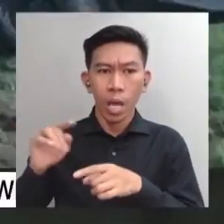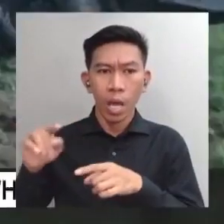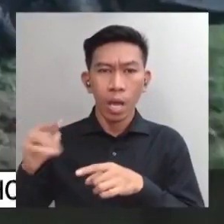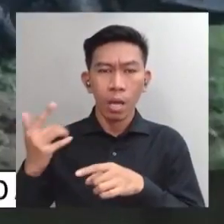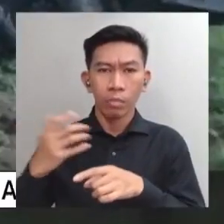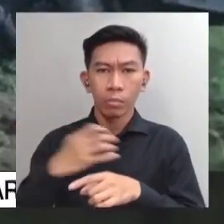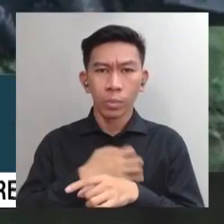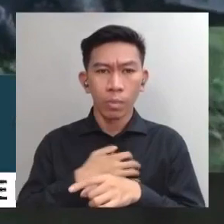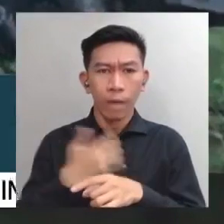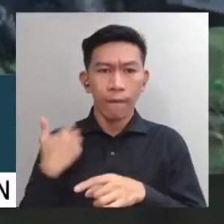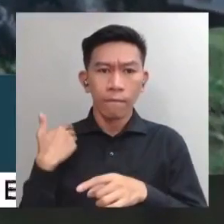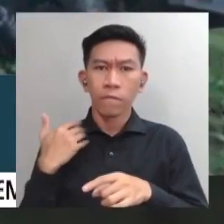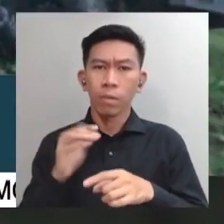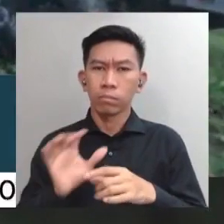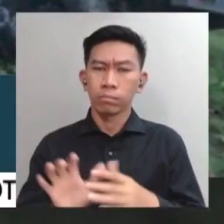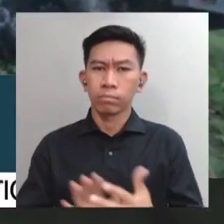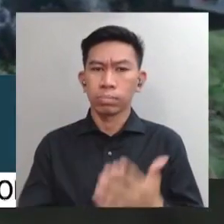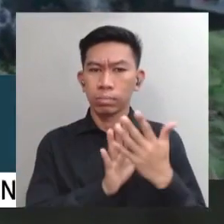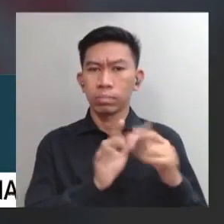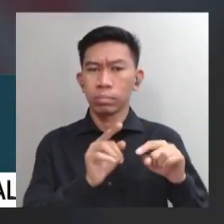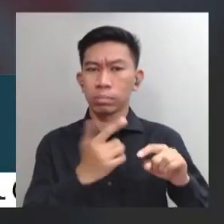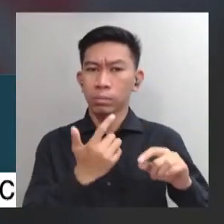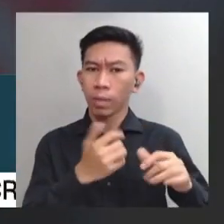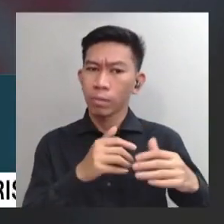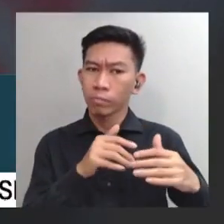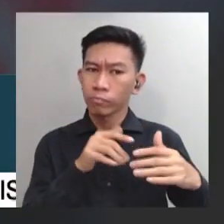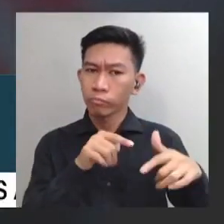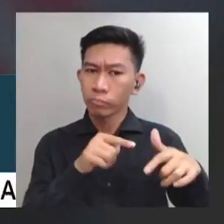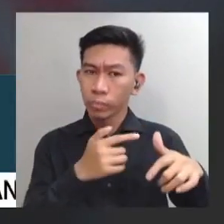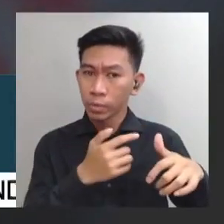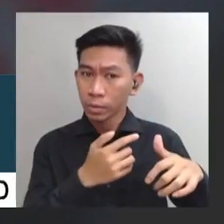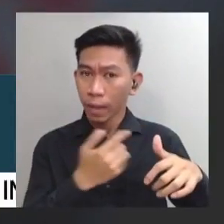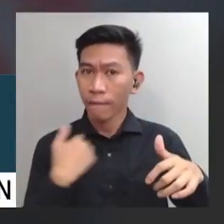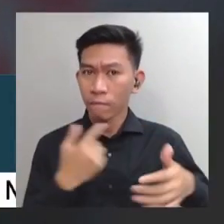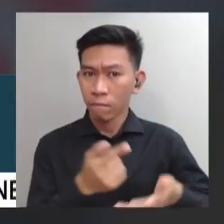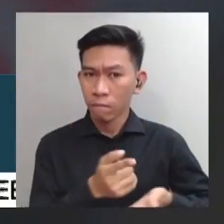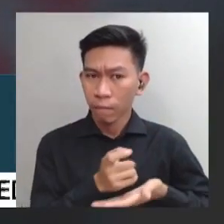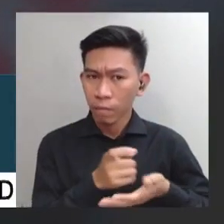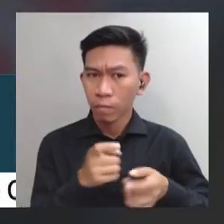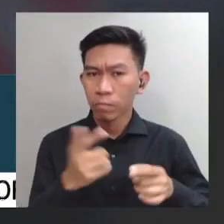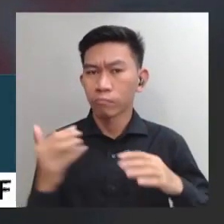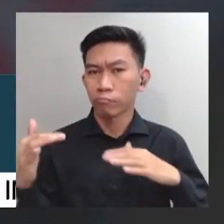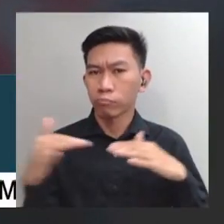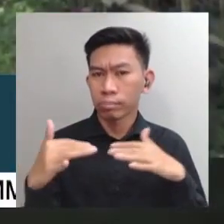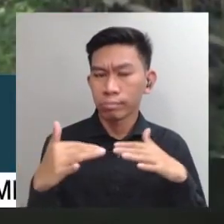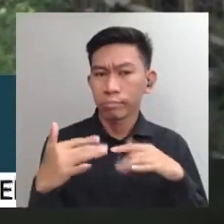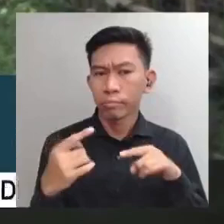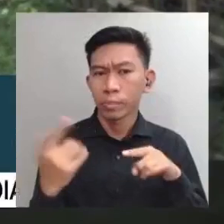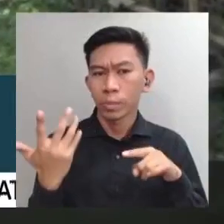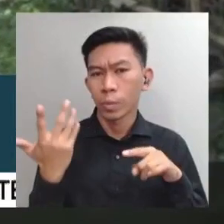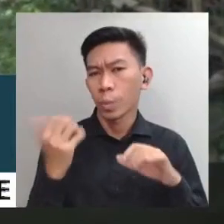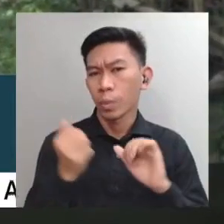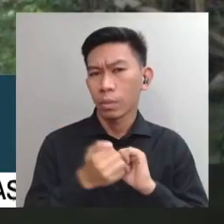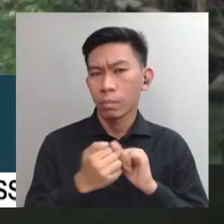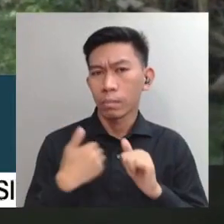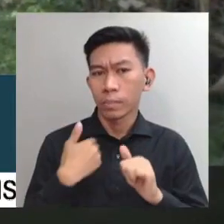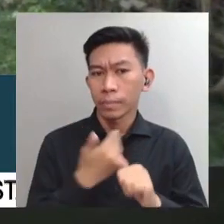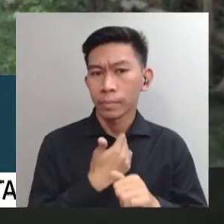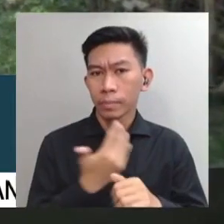Saturday morning. A member of the elite special action force was killed in that firefight, along with a member of a private armed